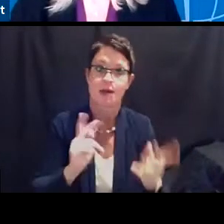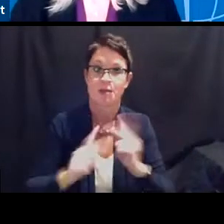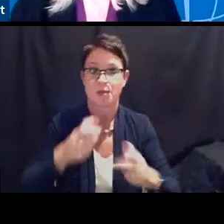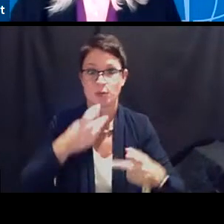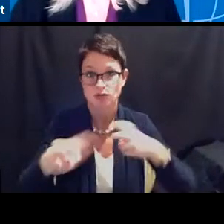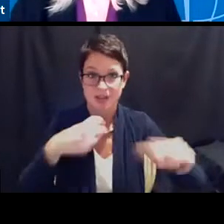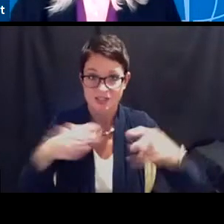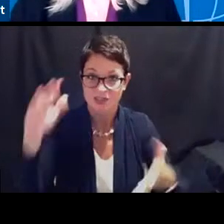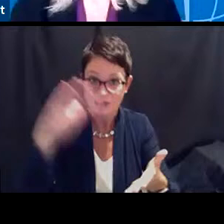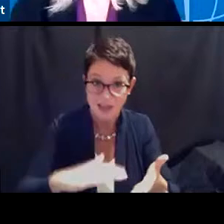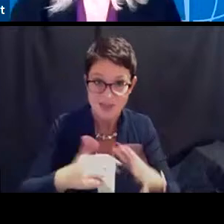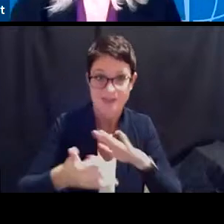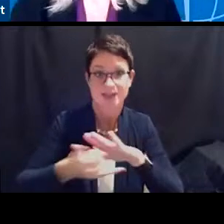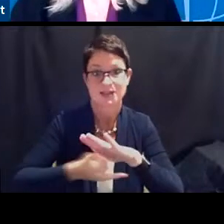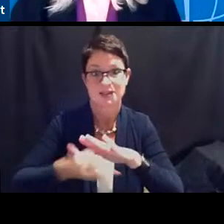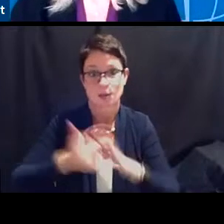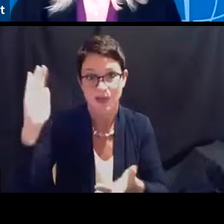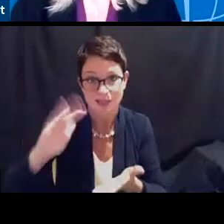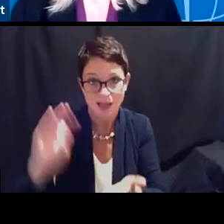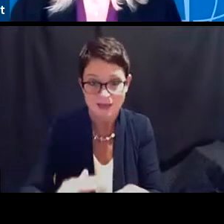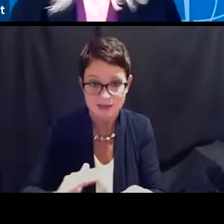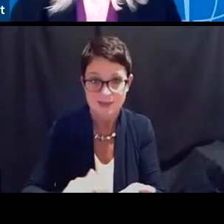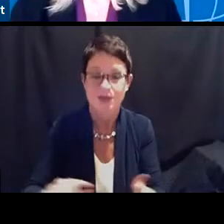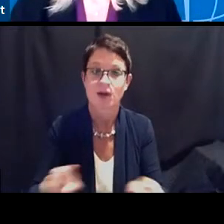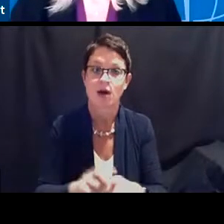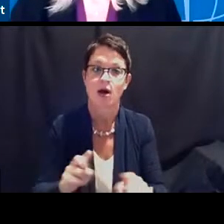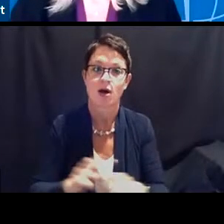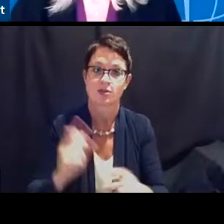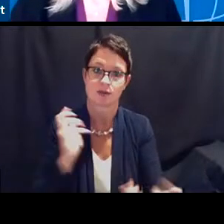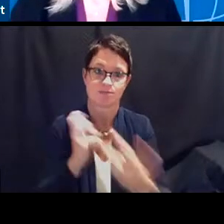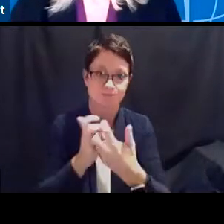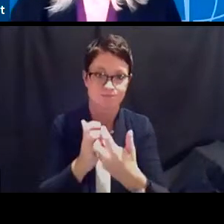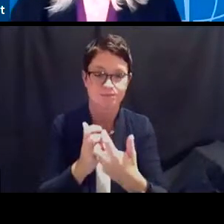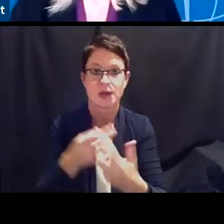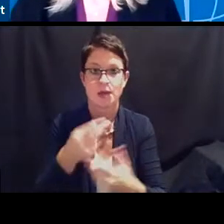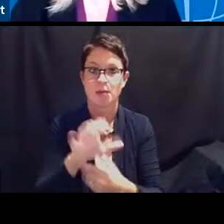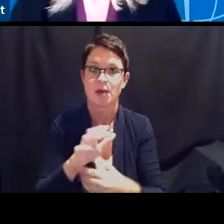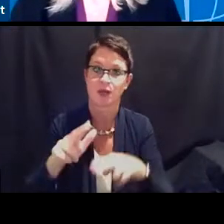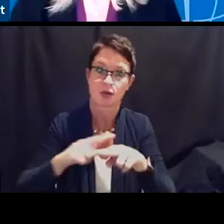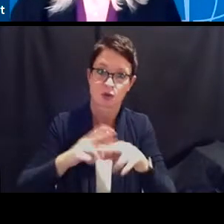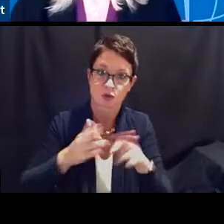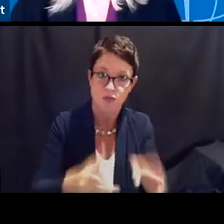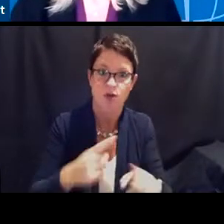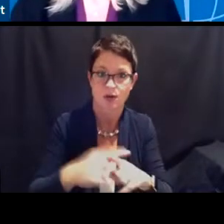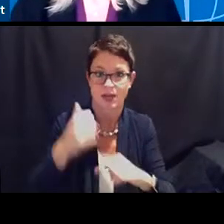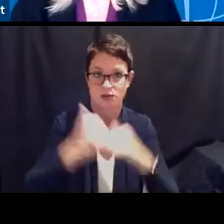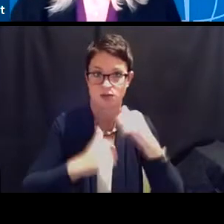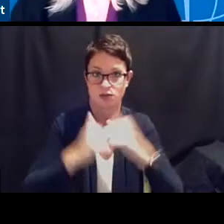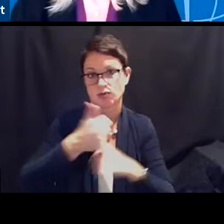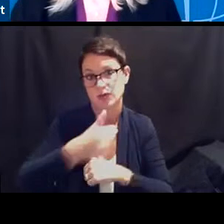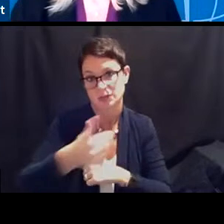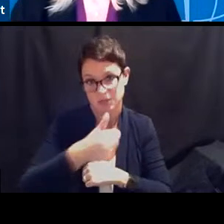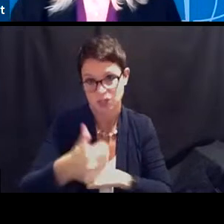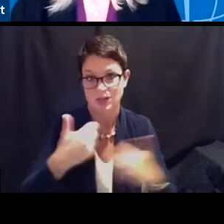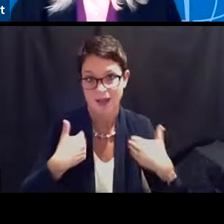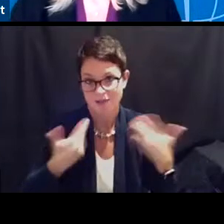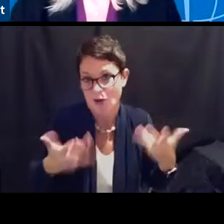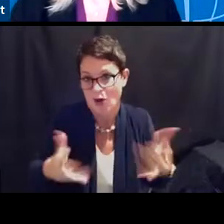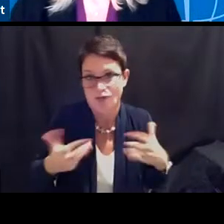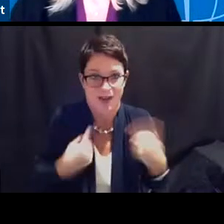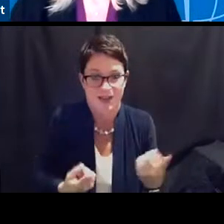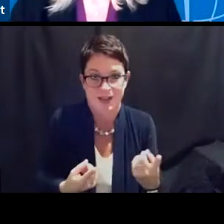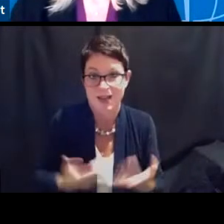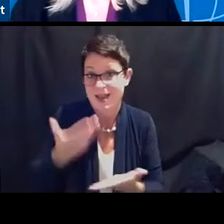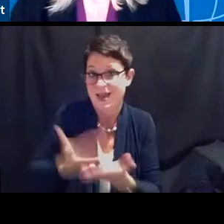on existing subways, and is designed to fit into existing public road and transportation infrastructure. In economic terms,